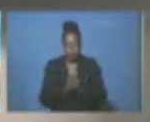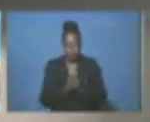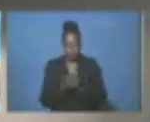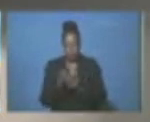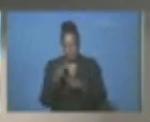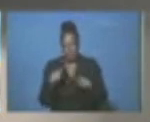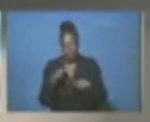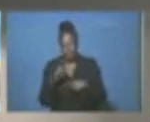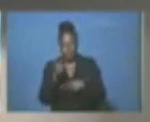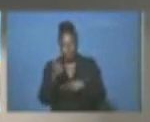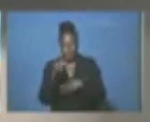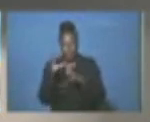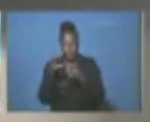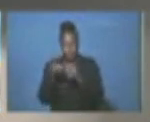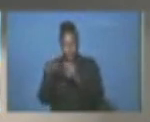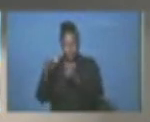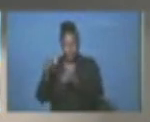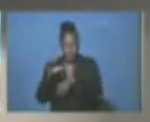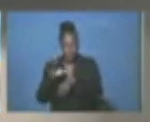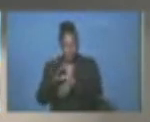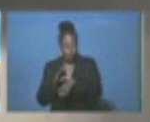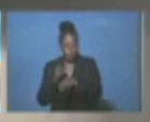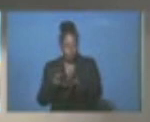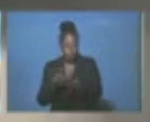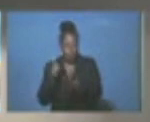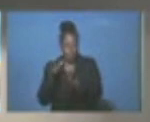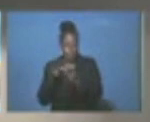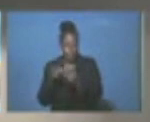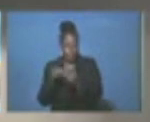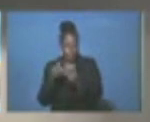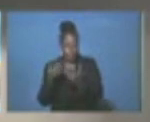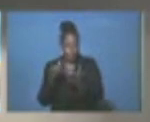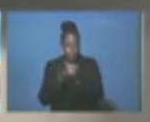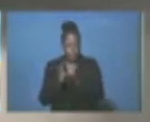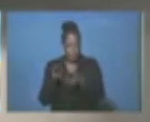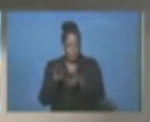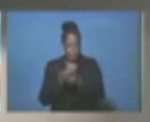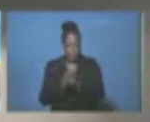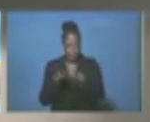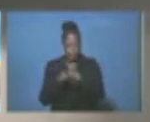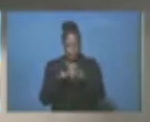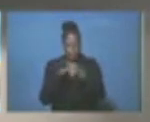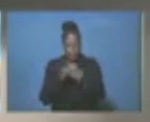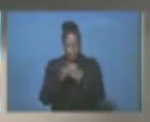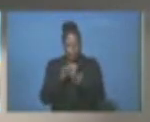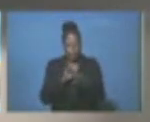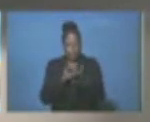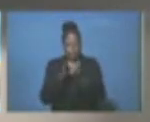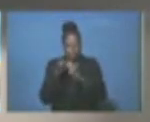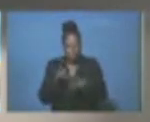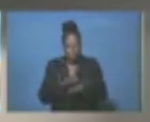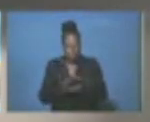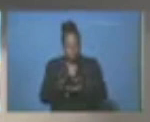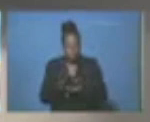another meeting with the Baptist community. They've called and requested another meeting. So that's expected to happen. They also want to meet with the Christian Council to make